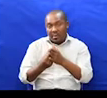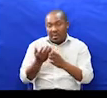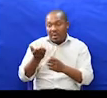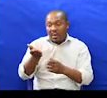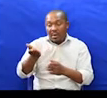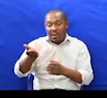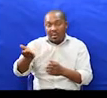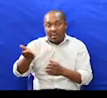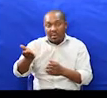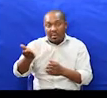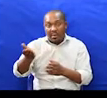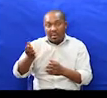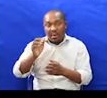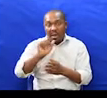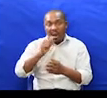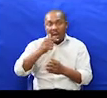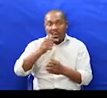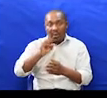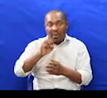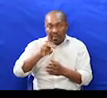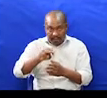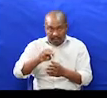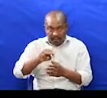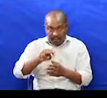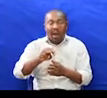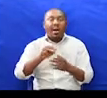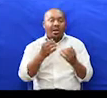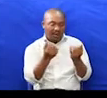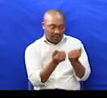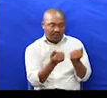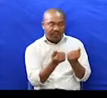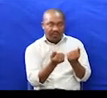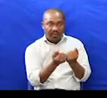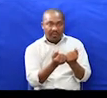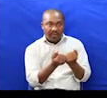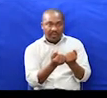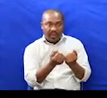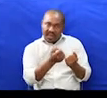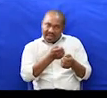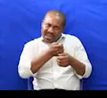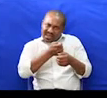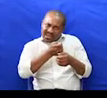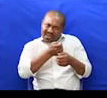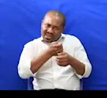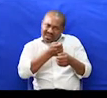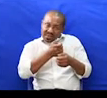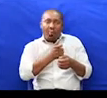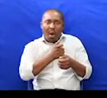another atom to form in small